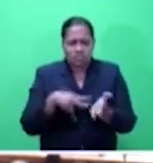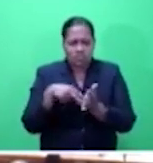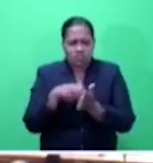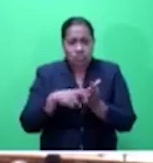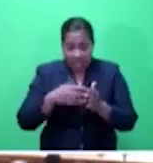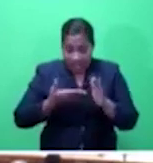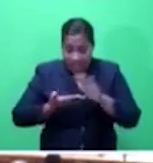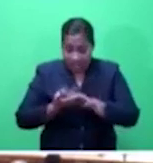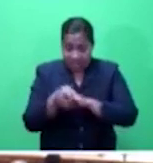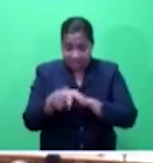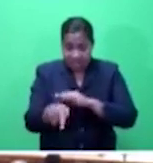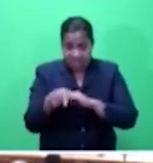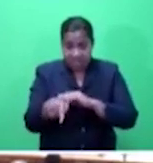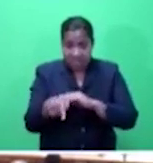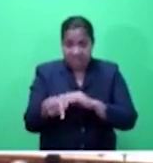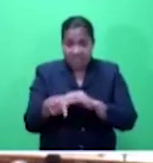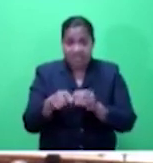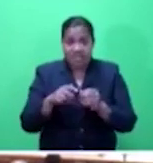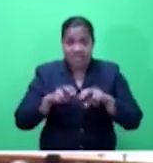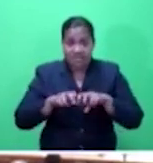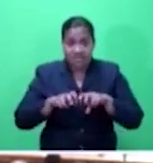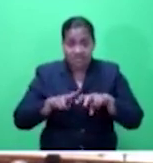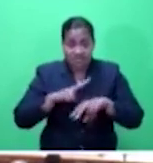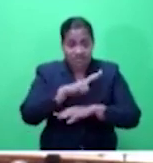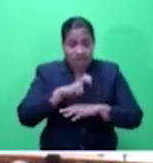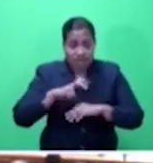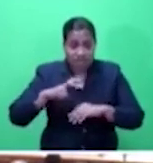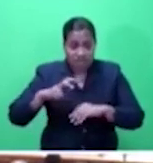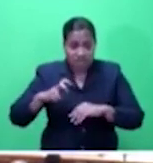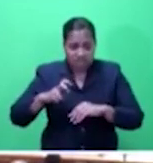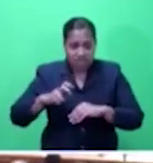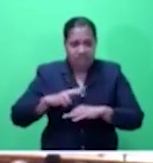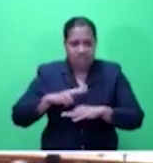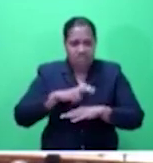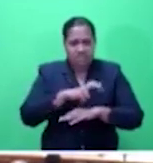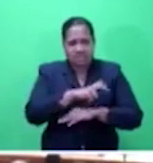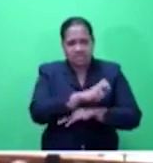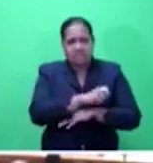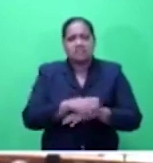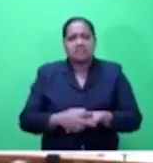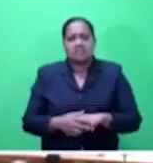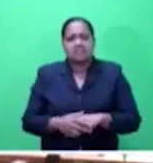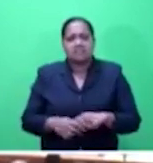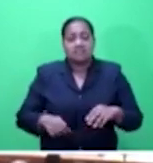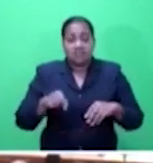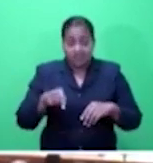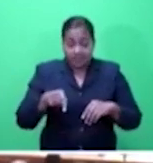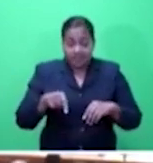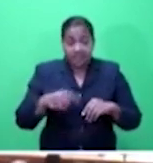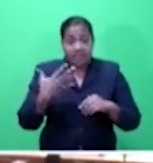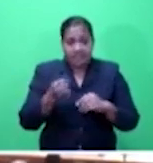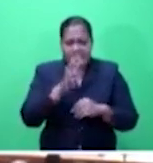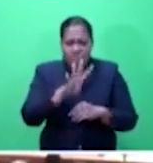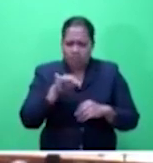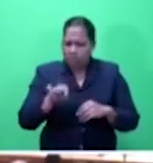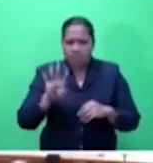pandemic, our economy is projected to contract by 4.3% this year, an optimistic projection that